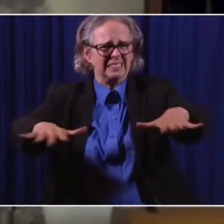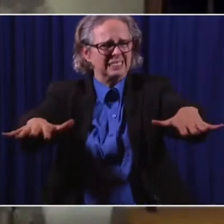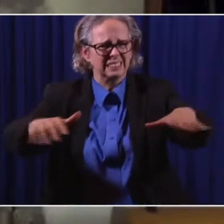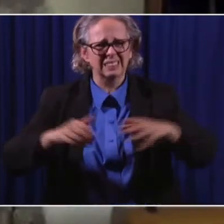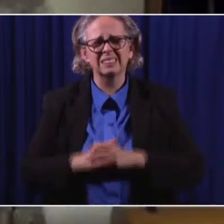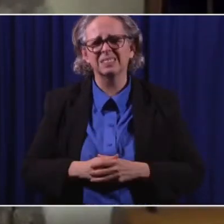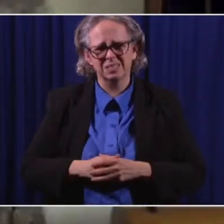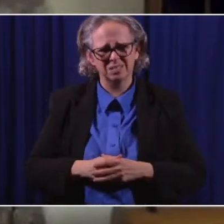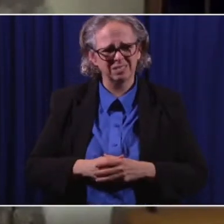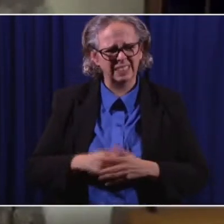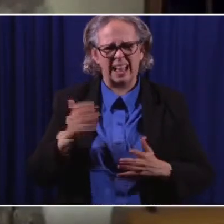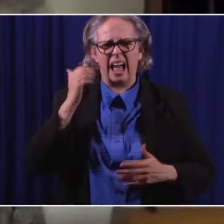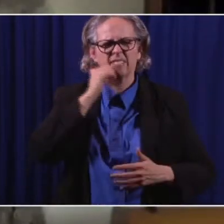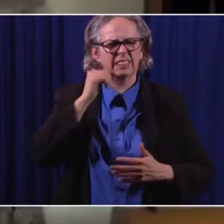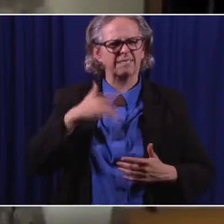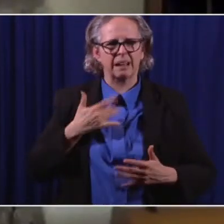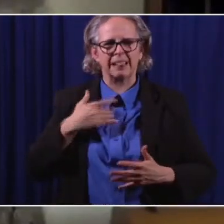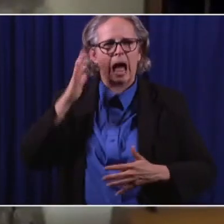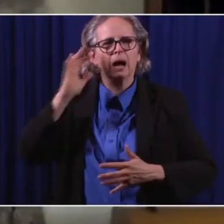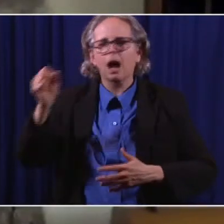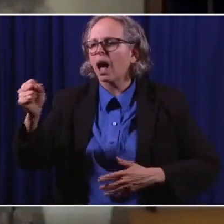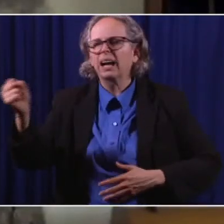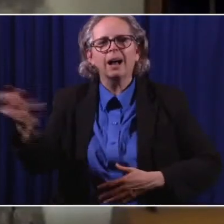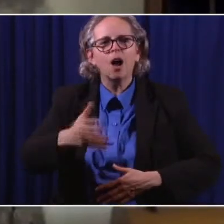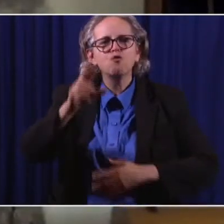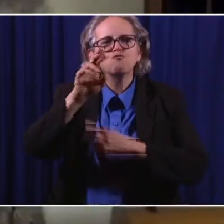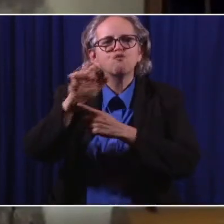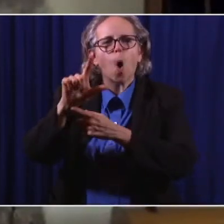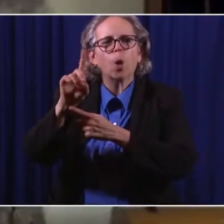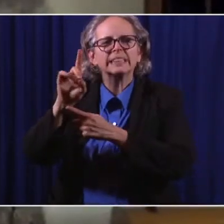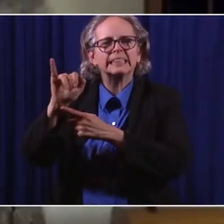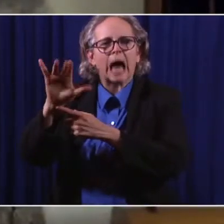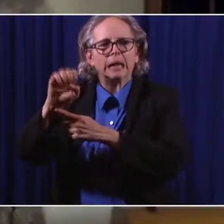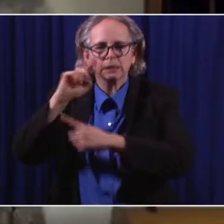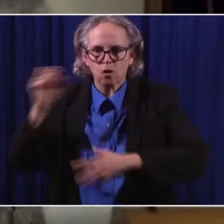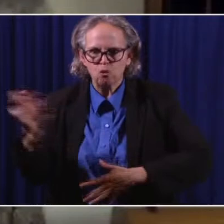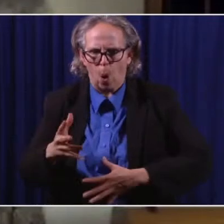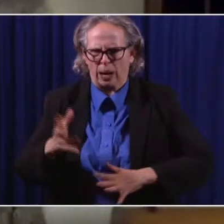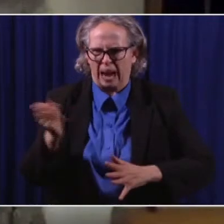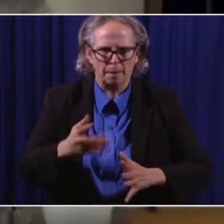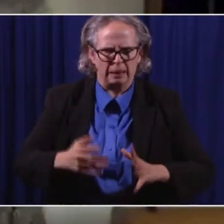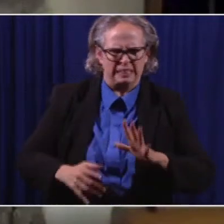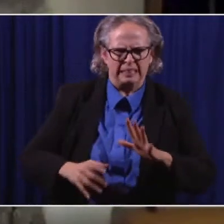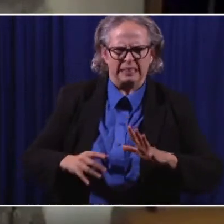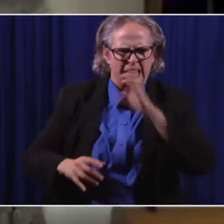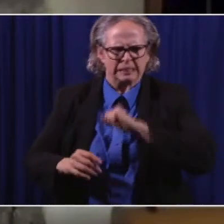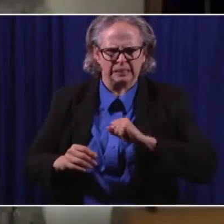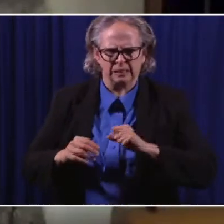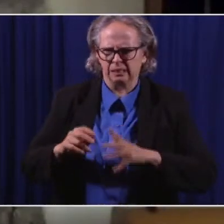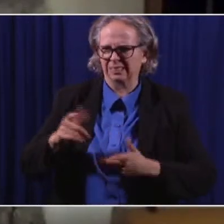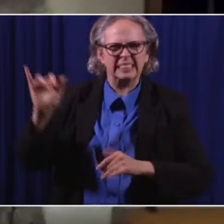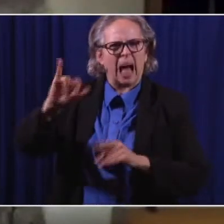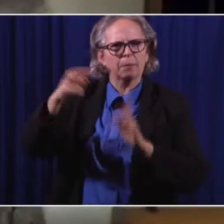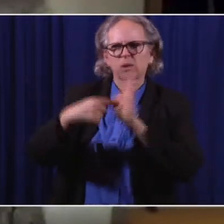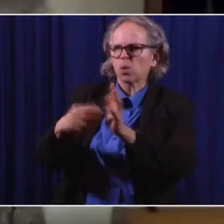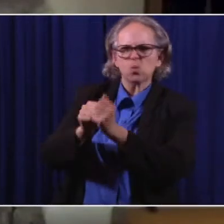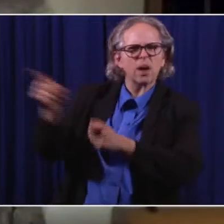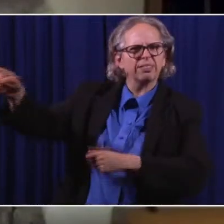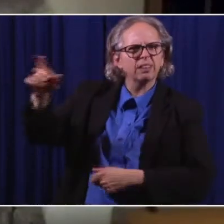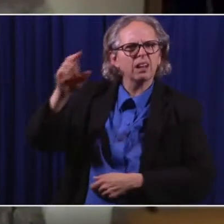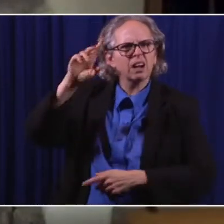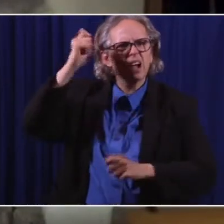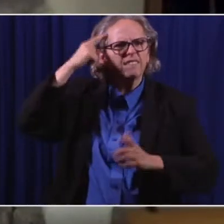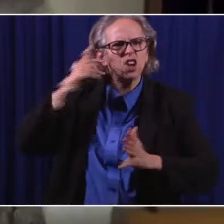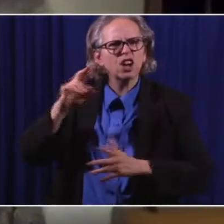as being in there and, you're in isolation. They tell you, yeah, you're doing a little better, whatever you're doing, but you don't know that this